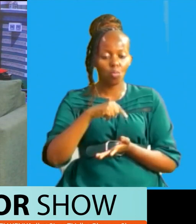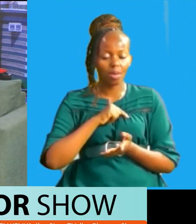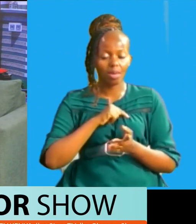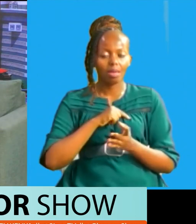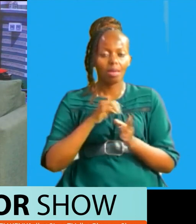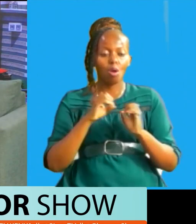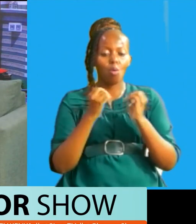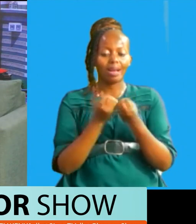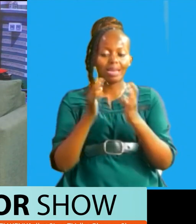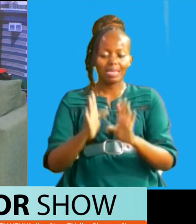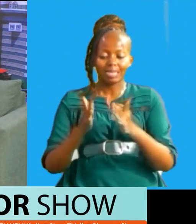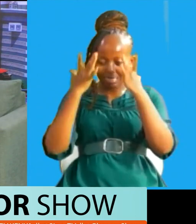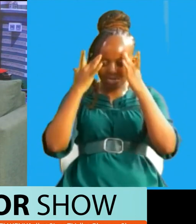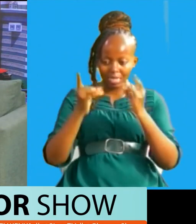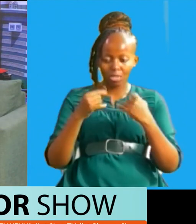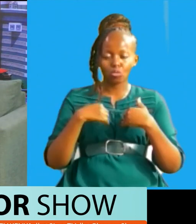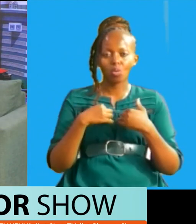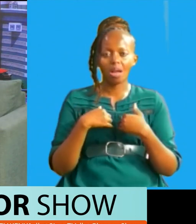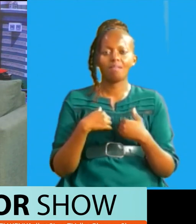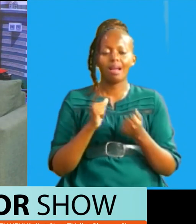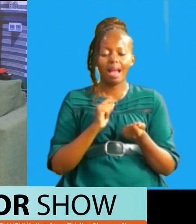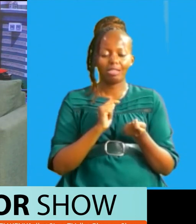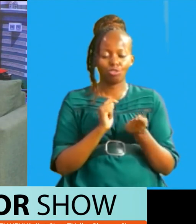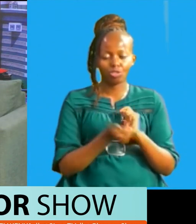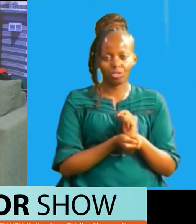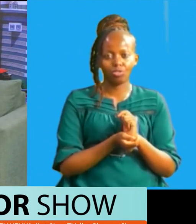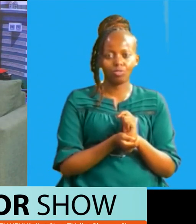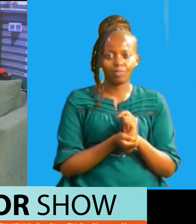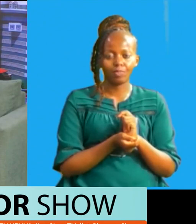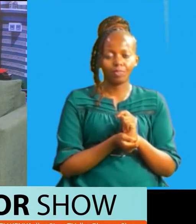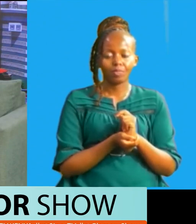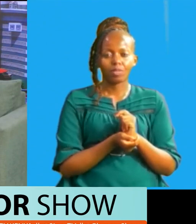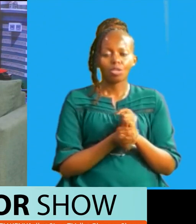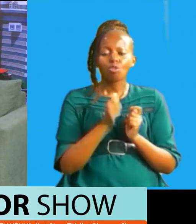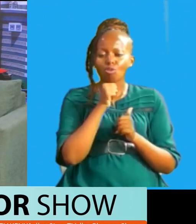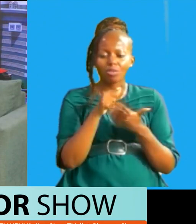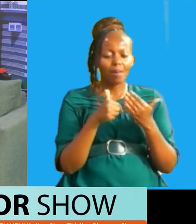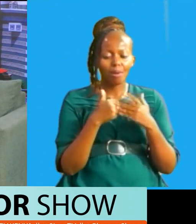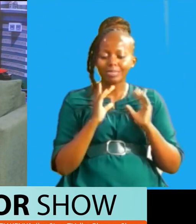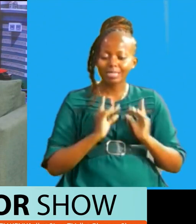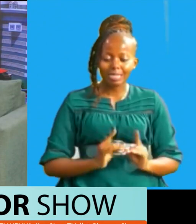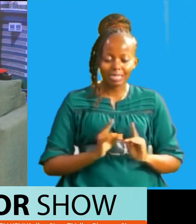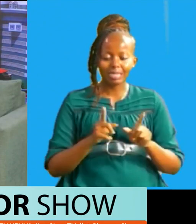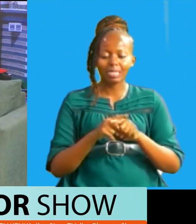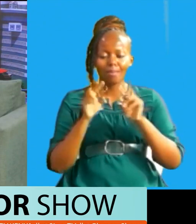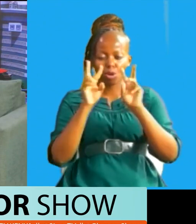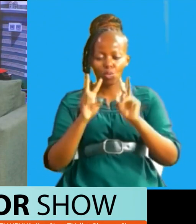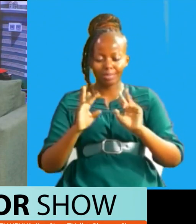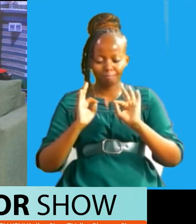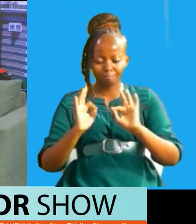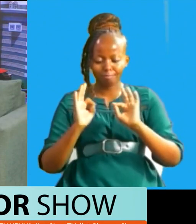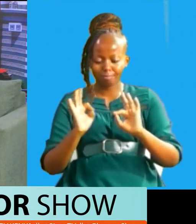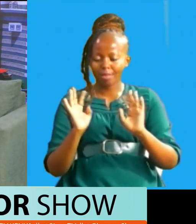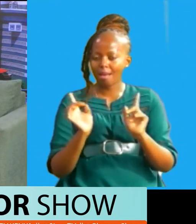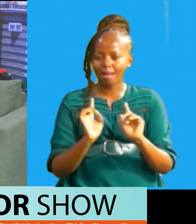organizers decided to have a change. Like, it's not all about dresses and looking like dolls,